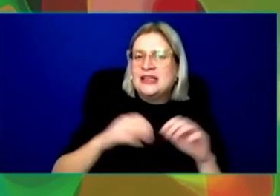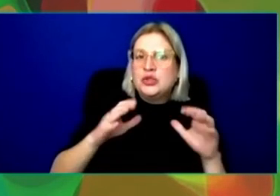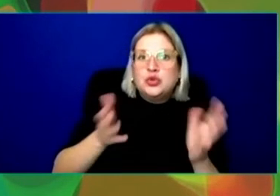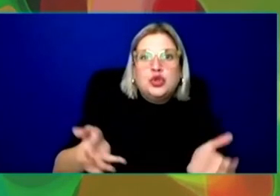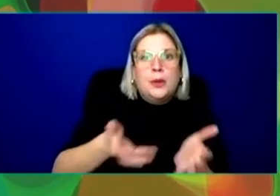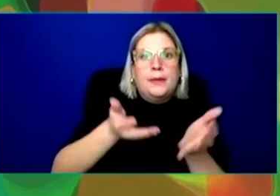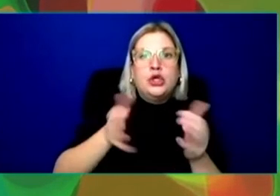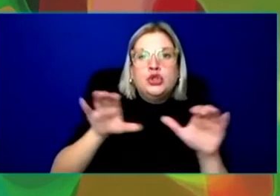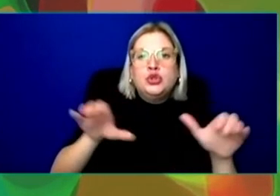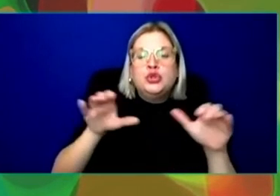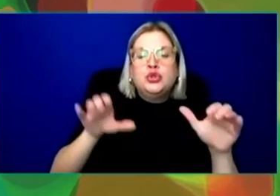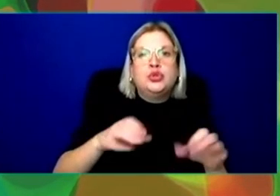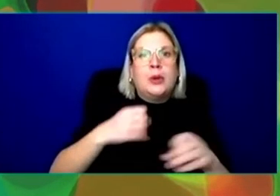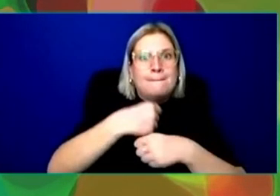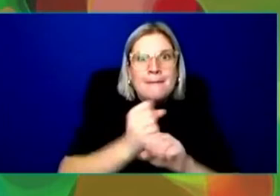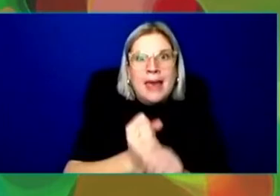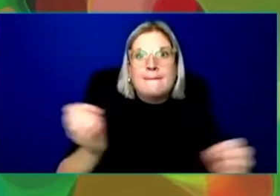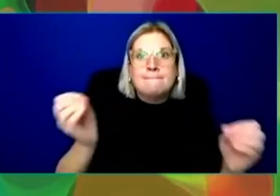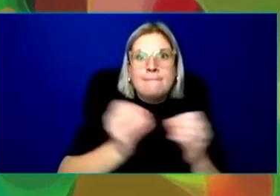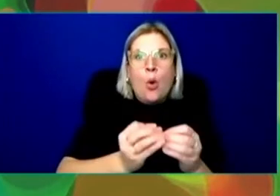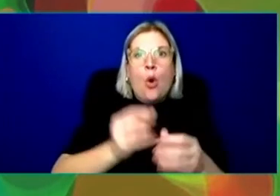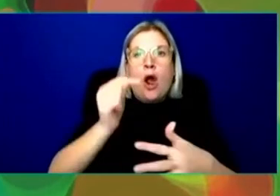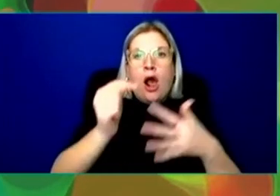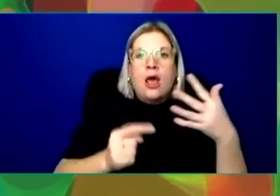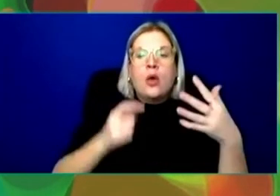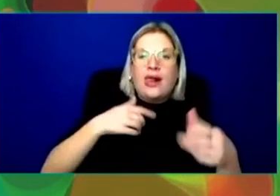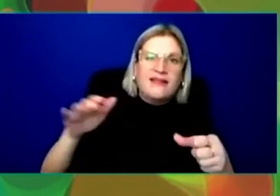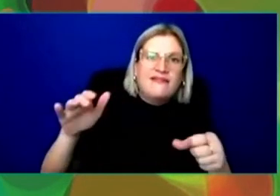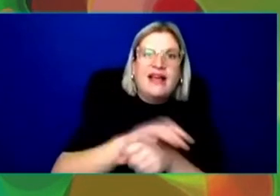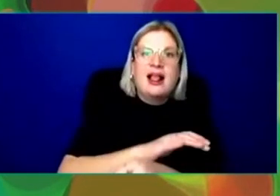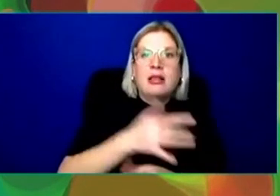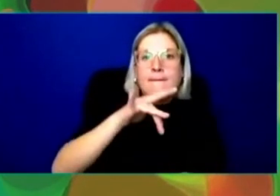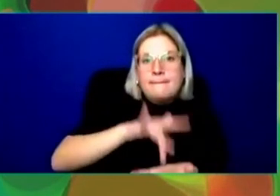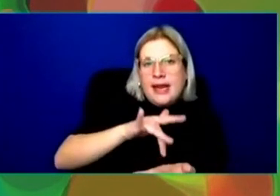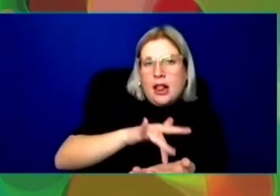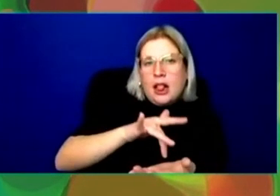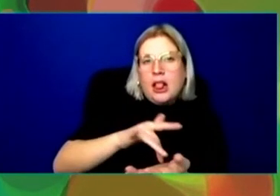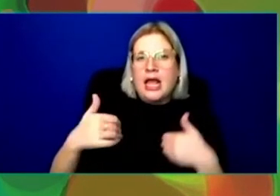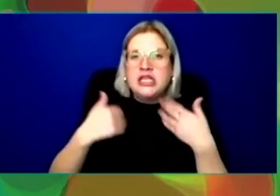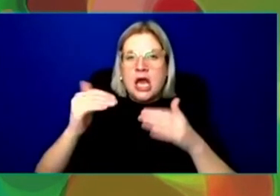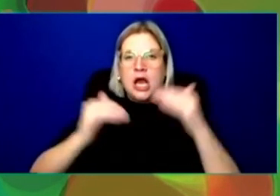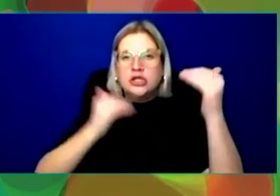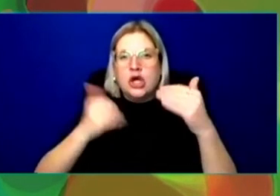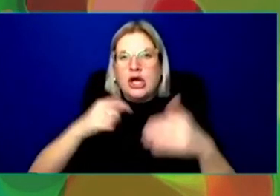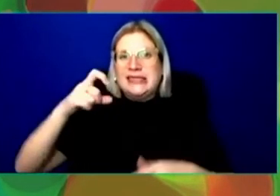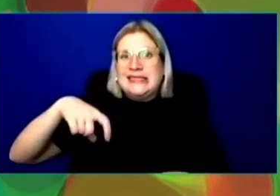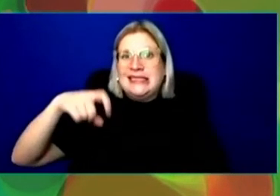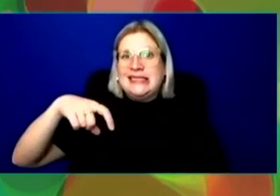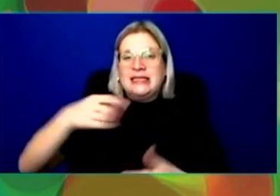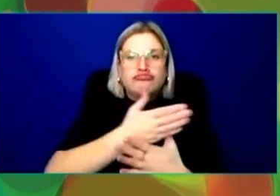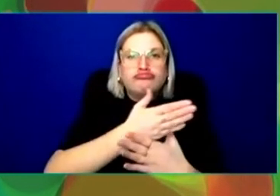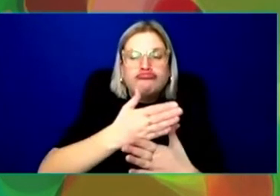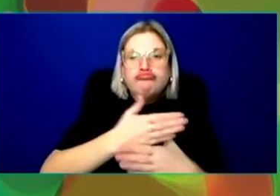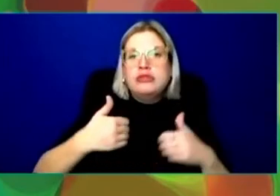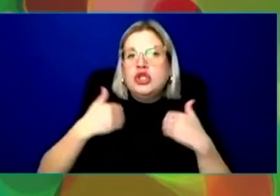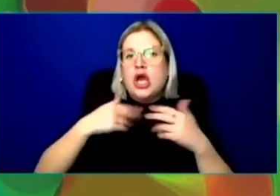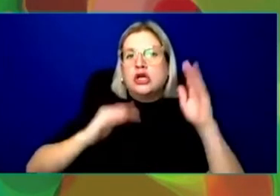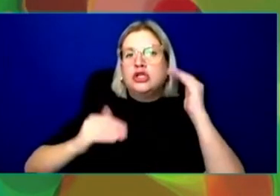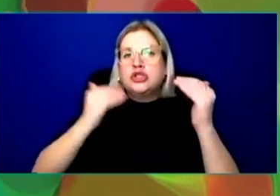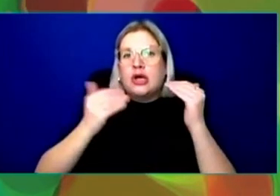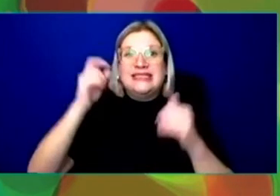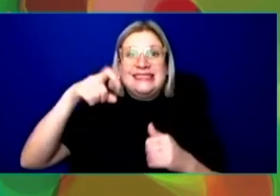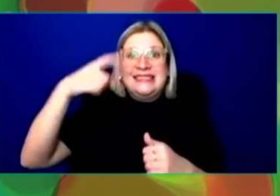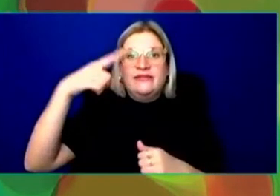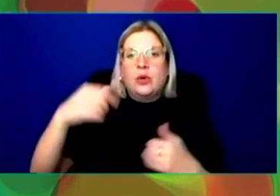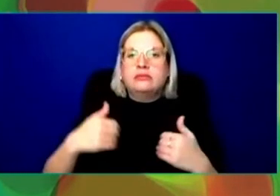produce more works that will fill that middle grade and young adult need for more stories for young people. And so